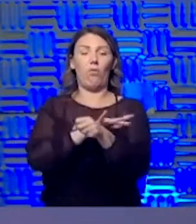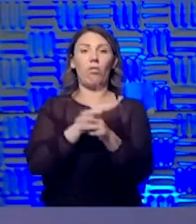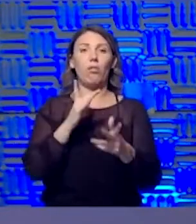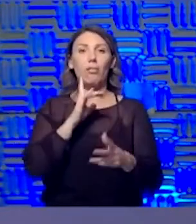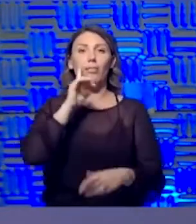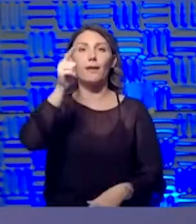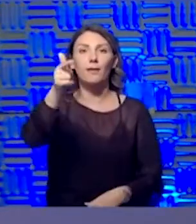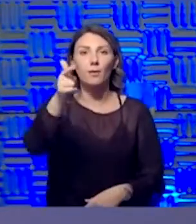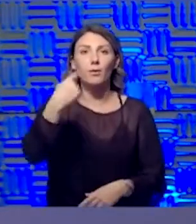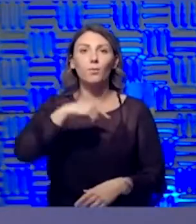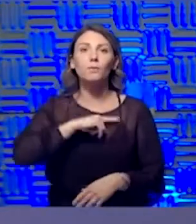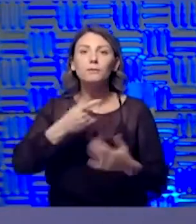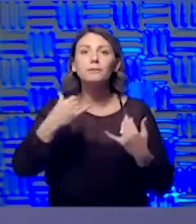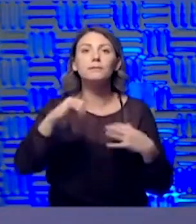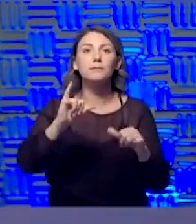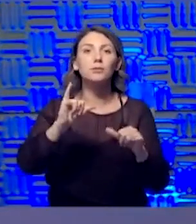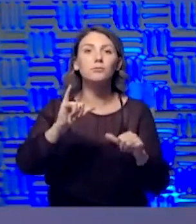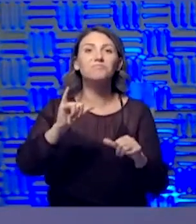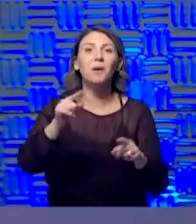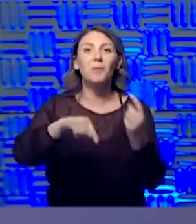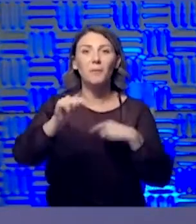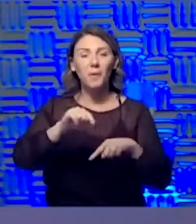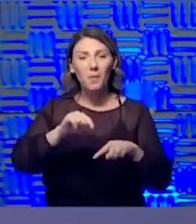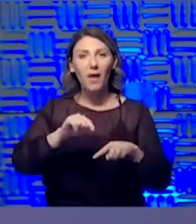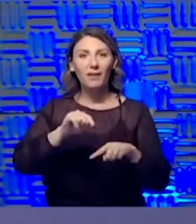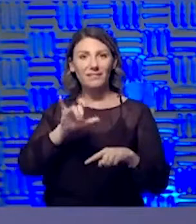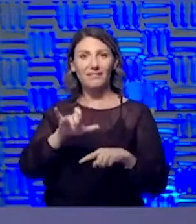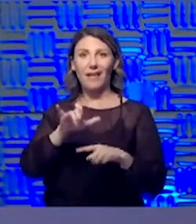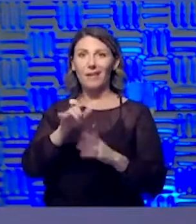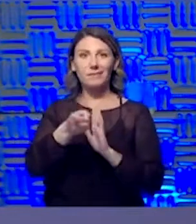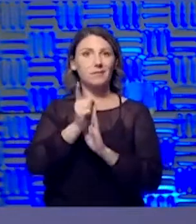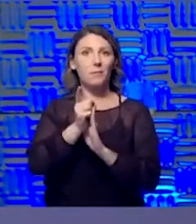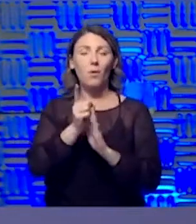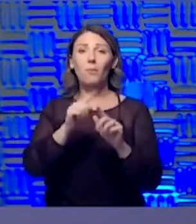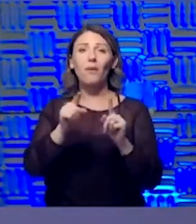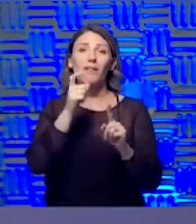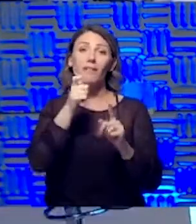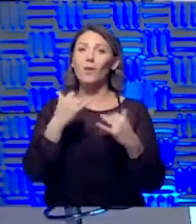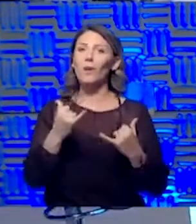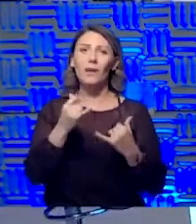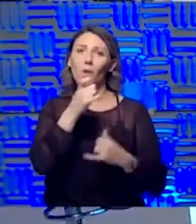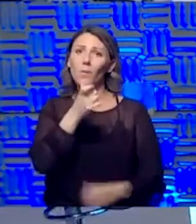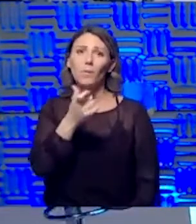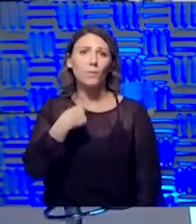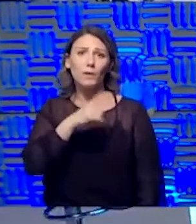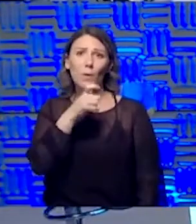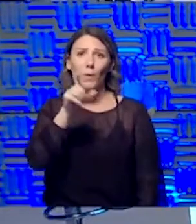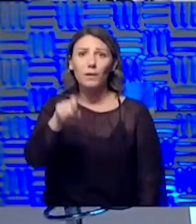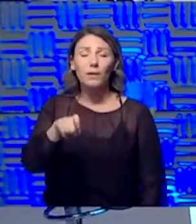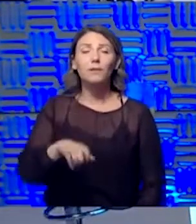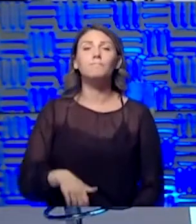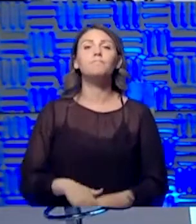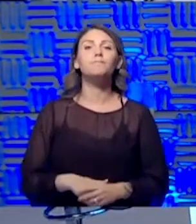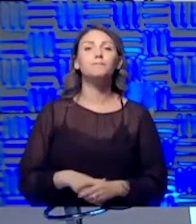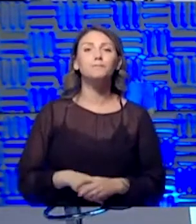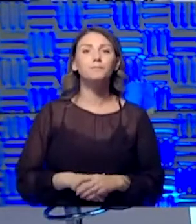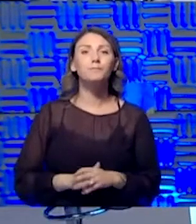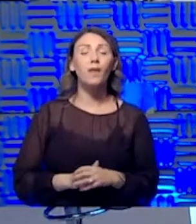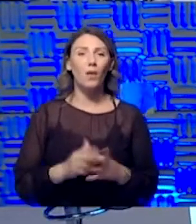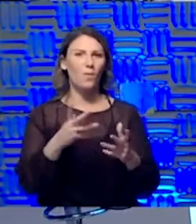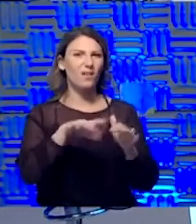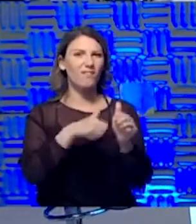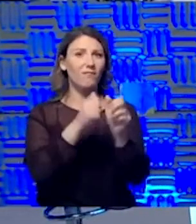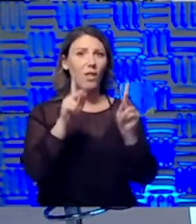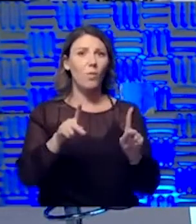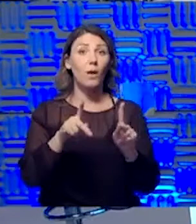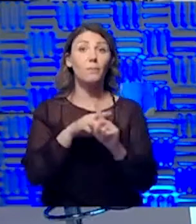we'll still probably go back to those at some point, but not right now. We don't need to. And they, just to follow up on that, is I want to get